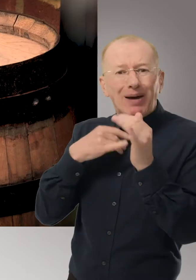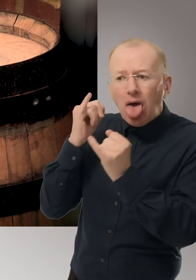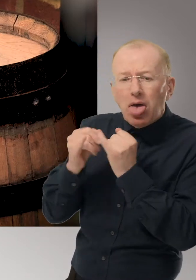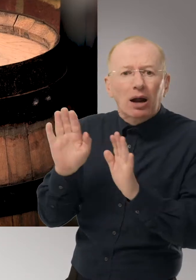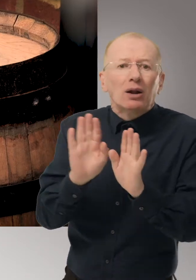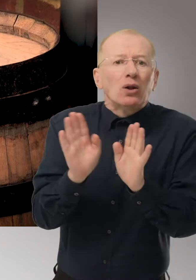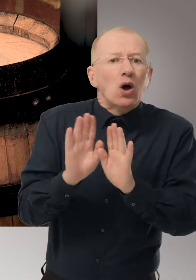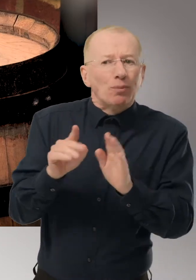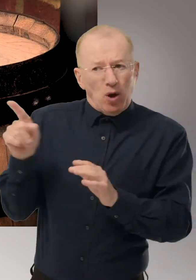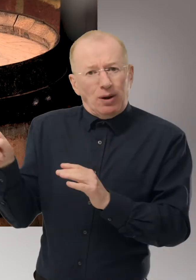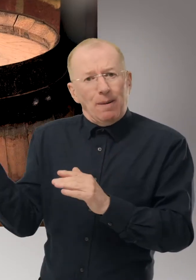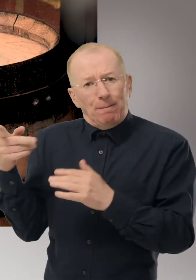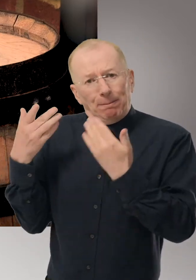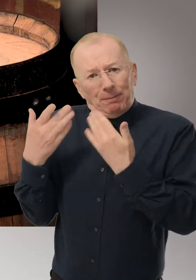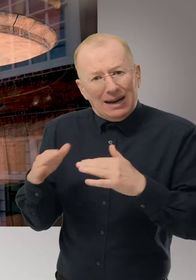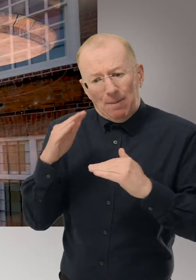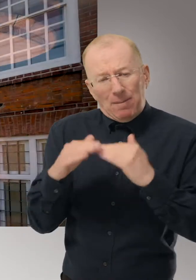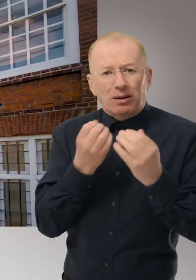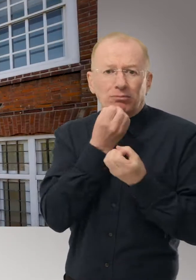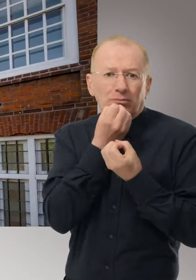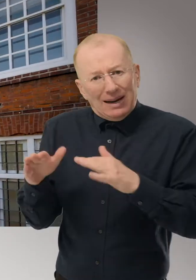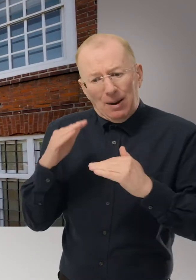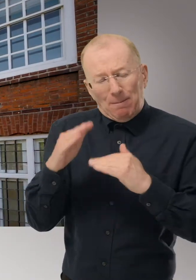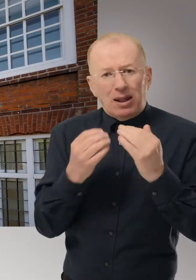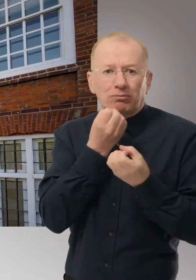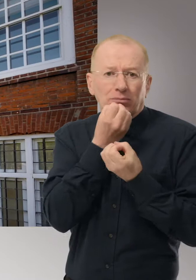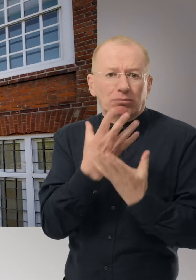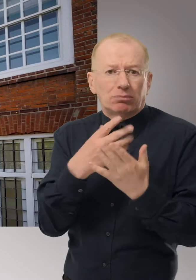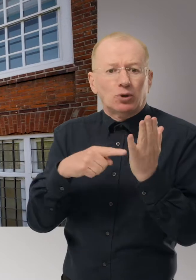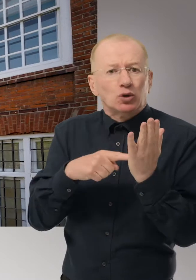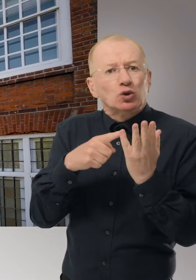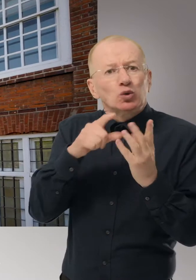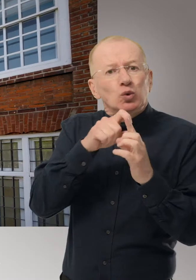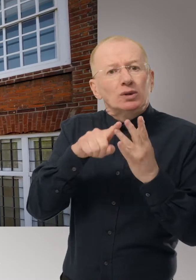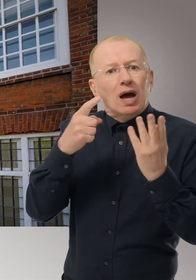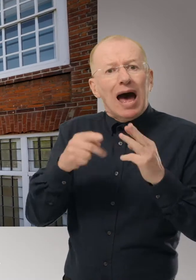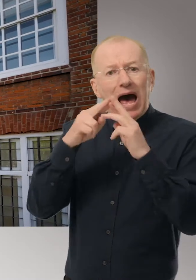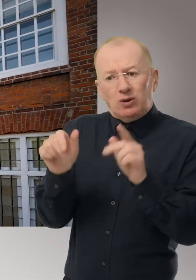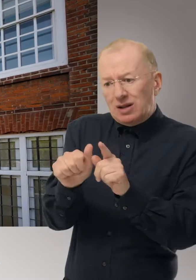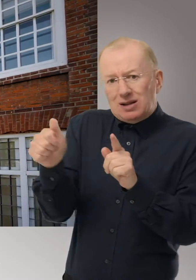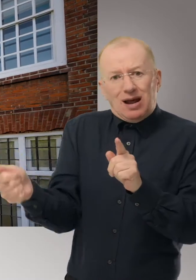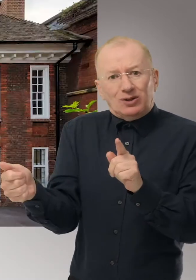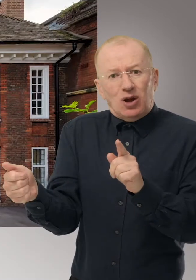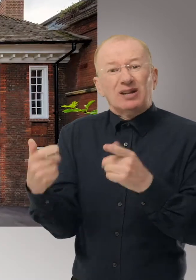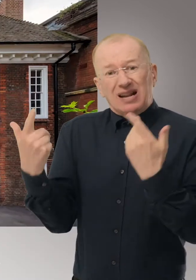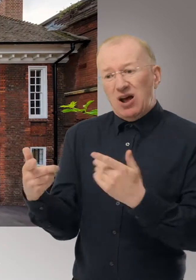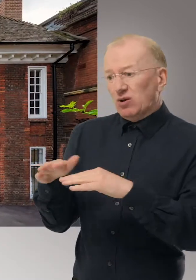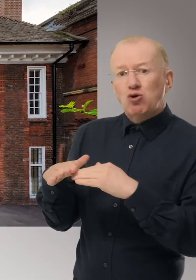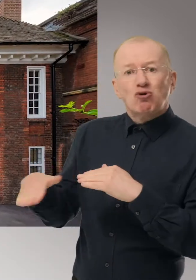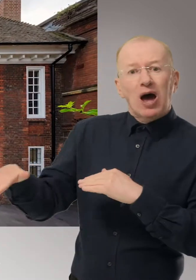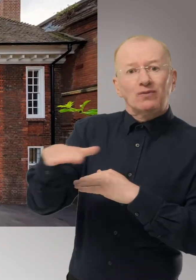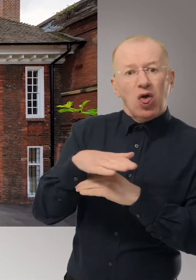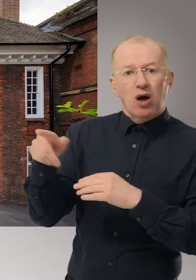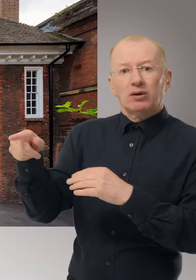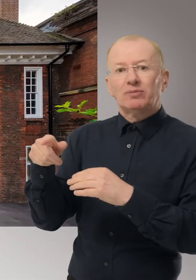who had previously owned the manor. But I cannot be too harsh, as they built this rather lovely house to the side of the Tudor